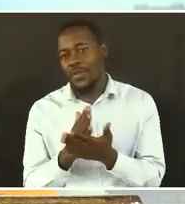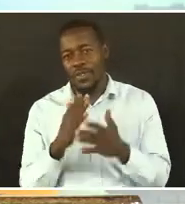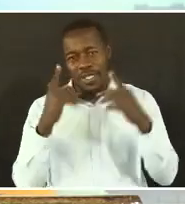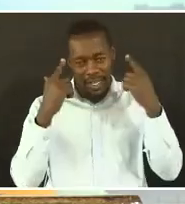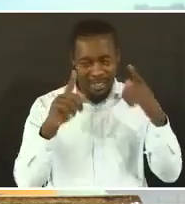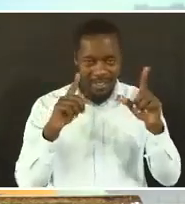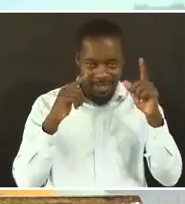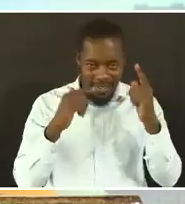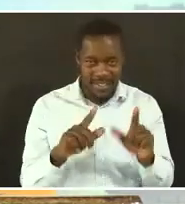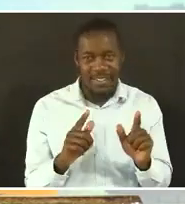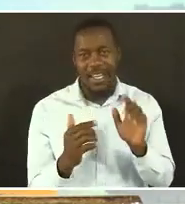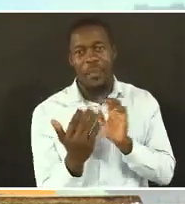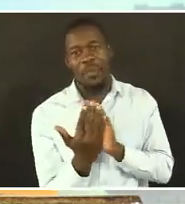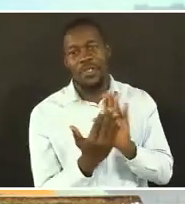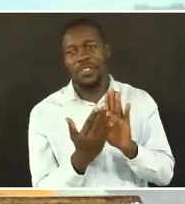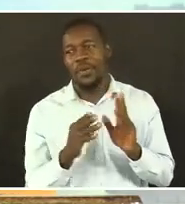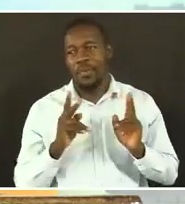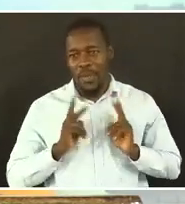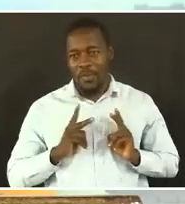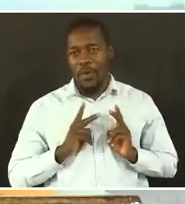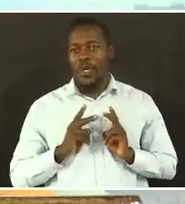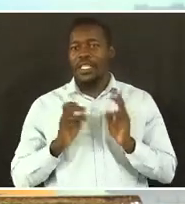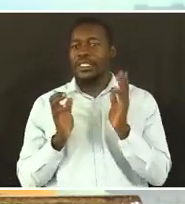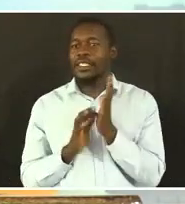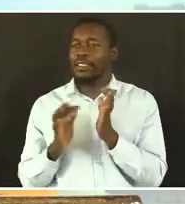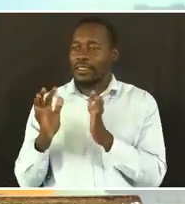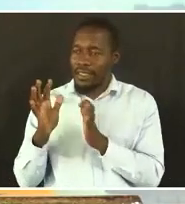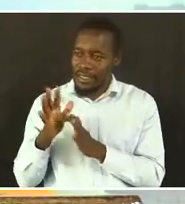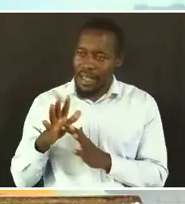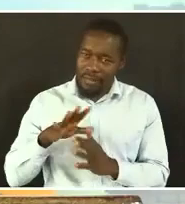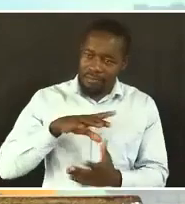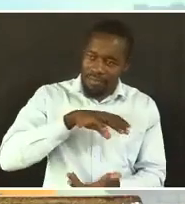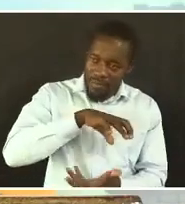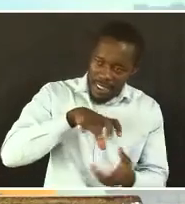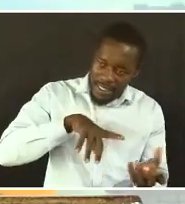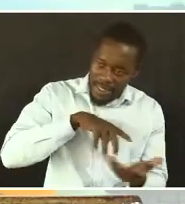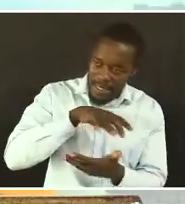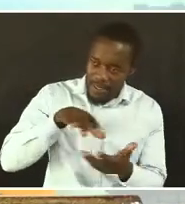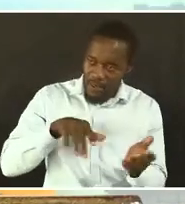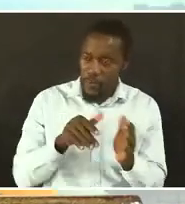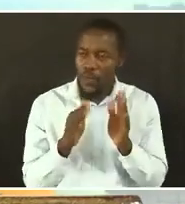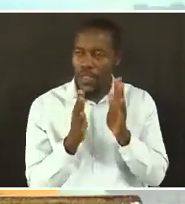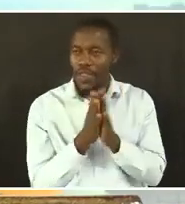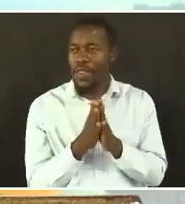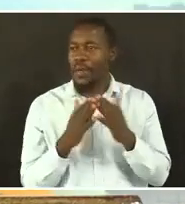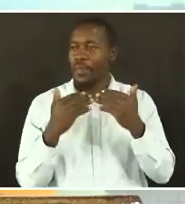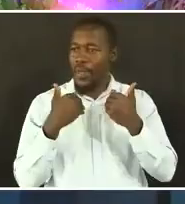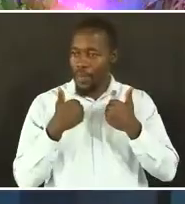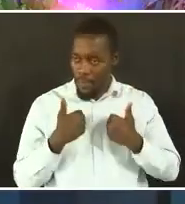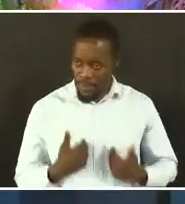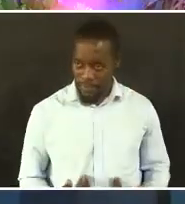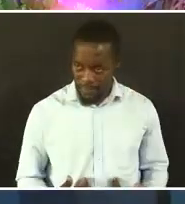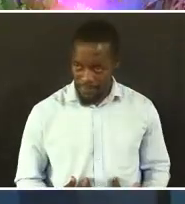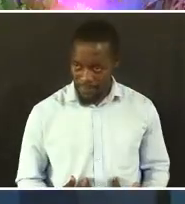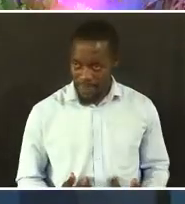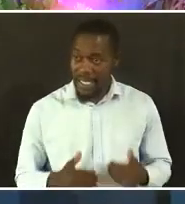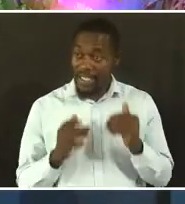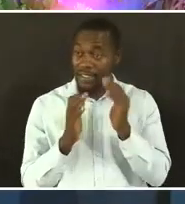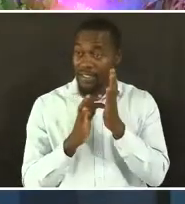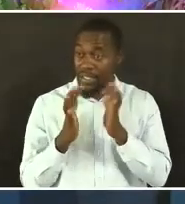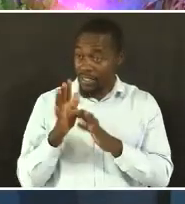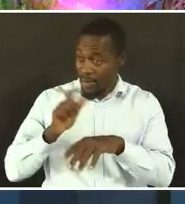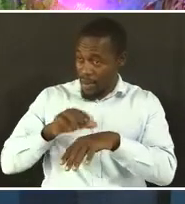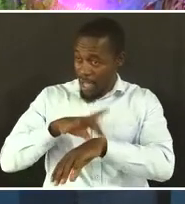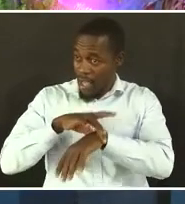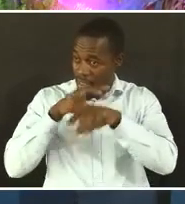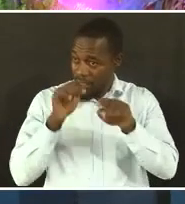people. The Savior mingled with men as one who desired their good. He showed his sympathy